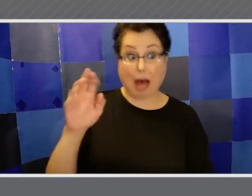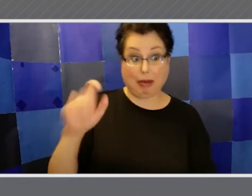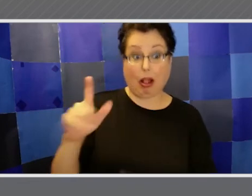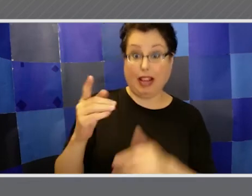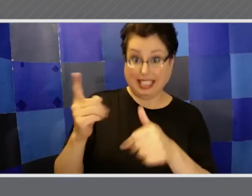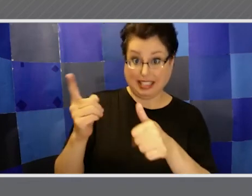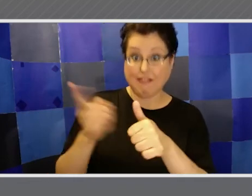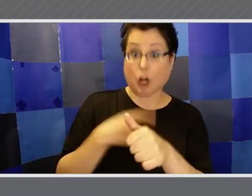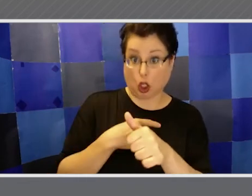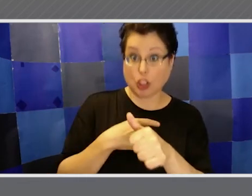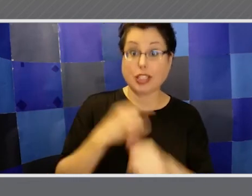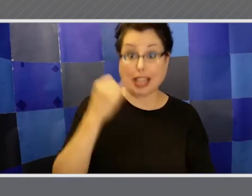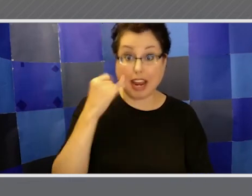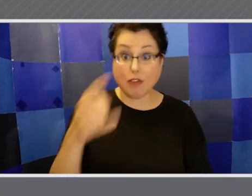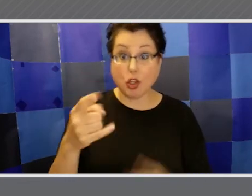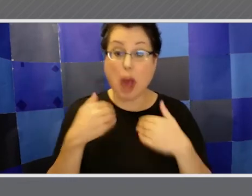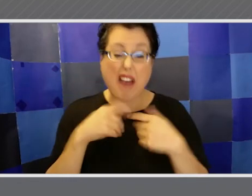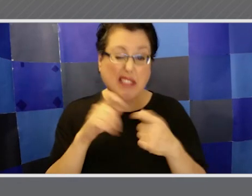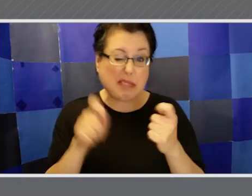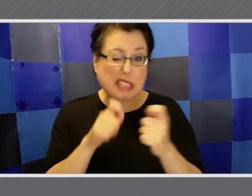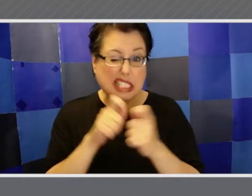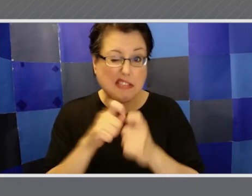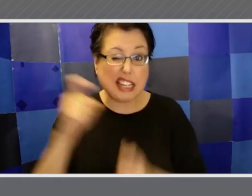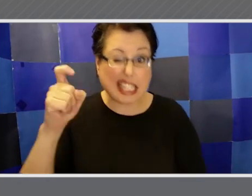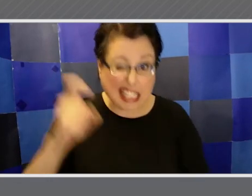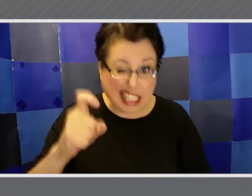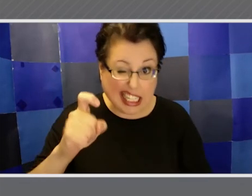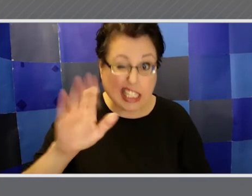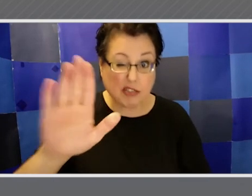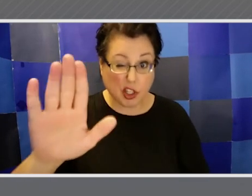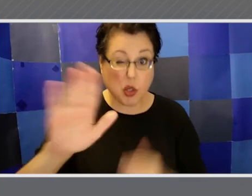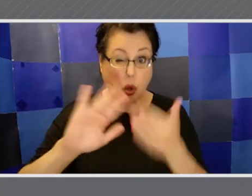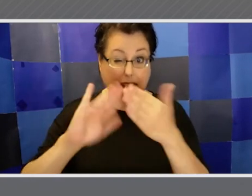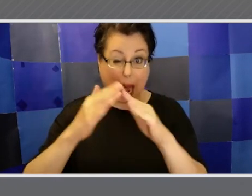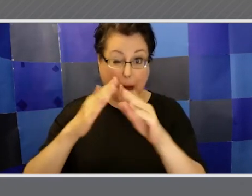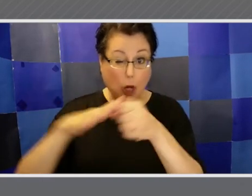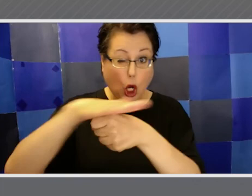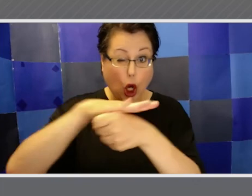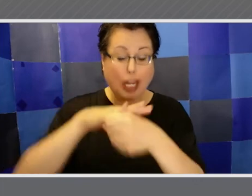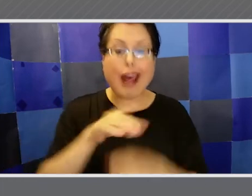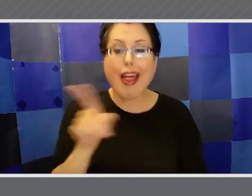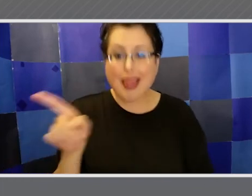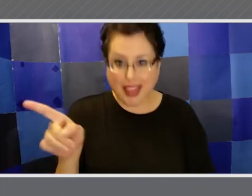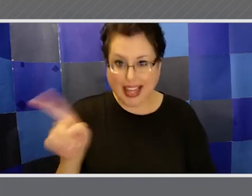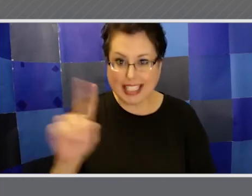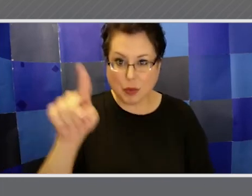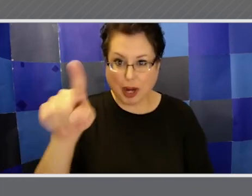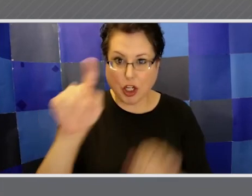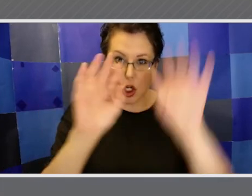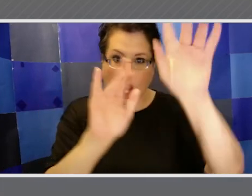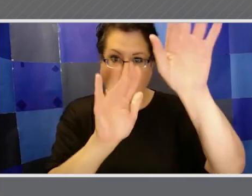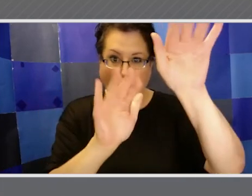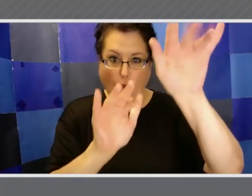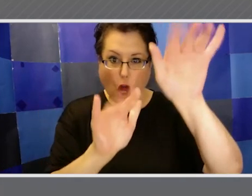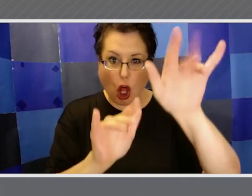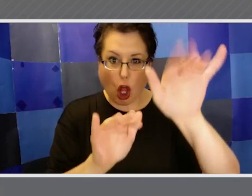If you have specific needs and projects in your neighborhood, this is where you would fill in that information.